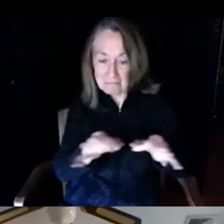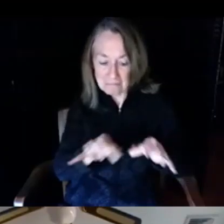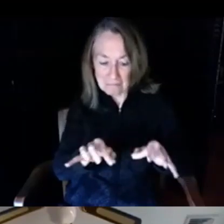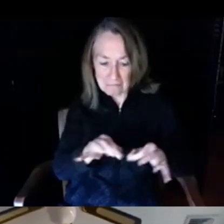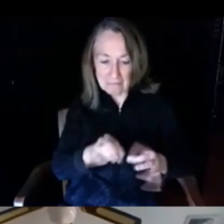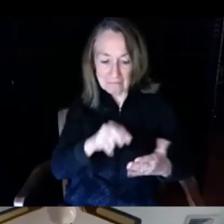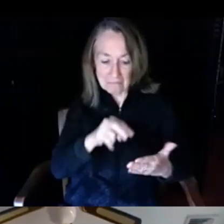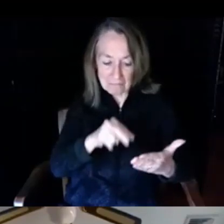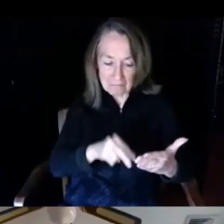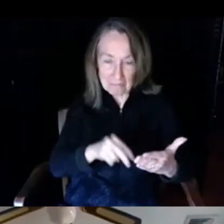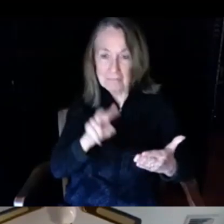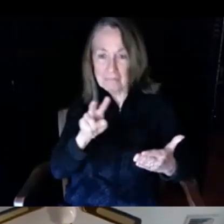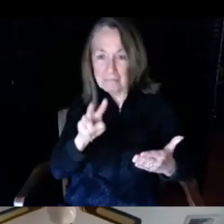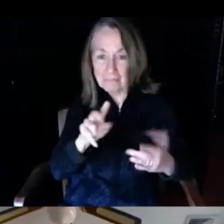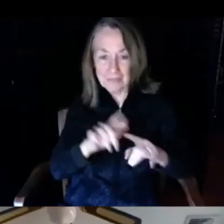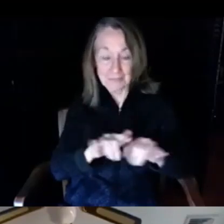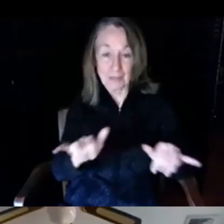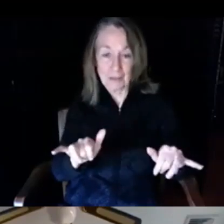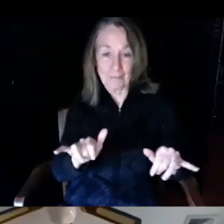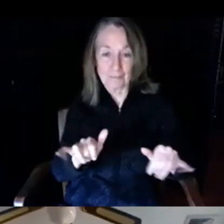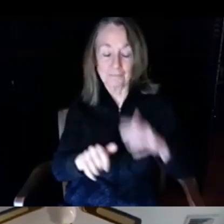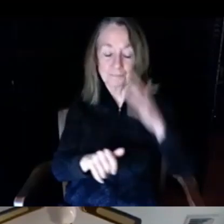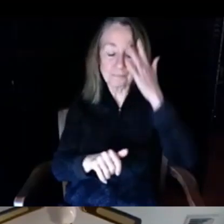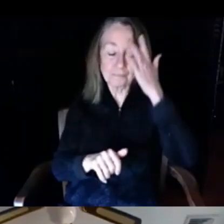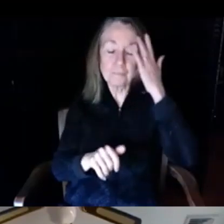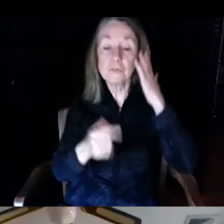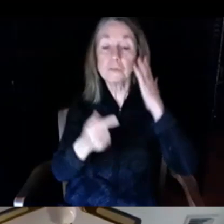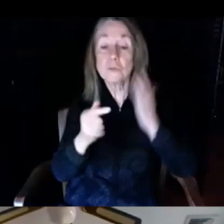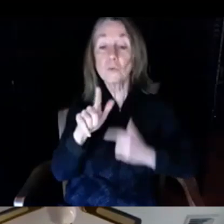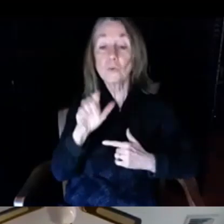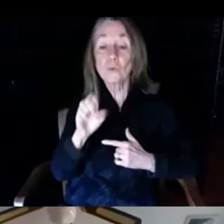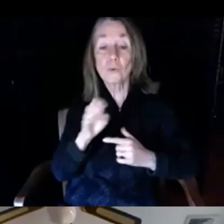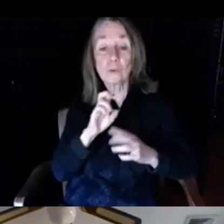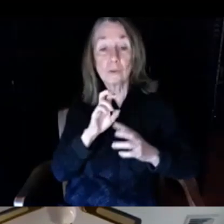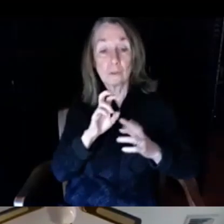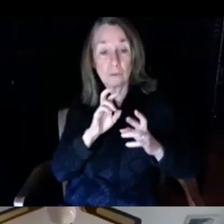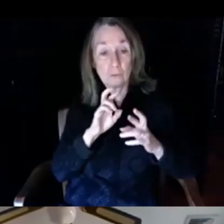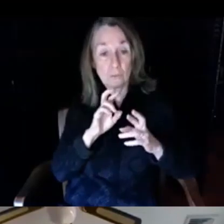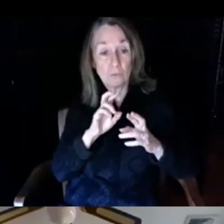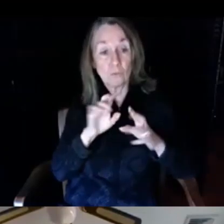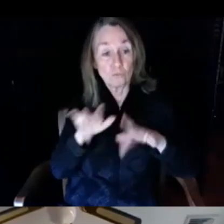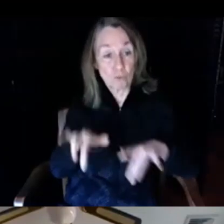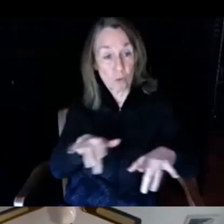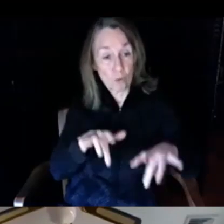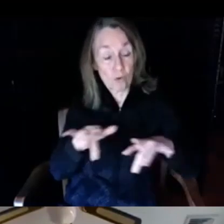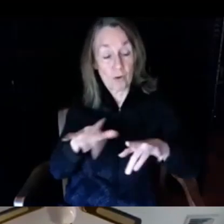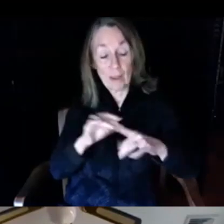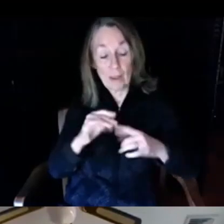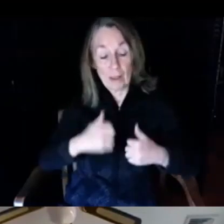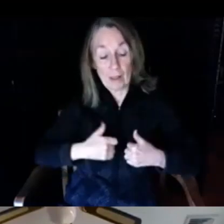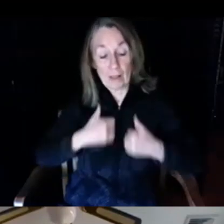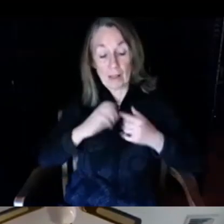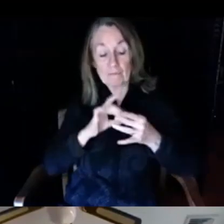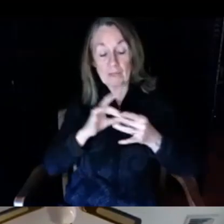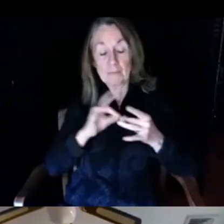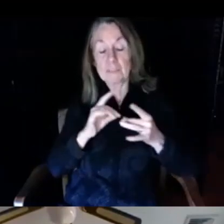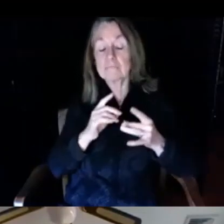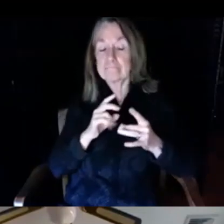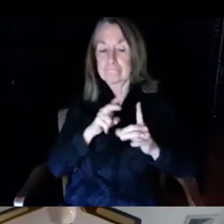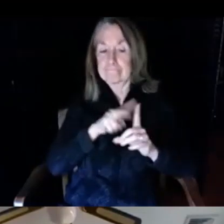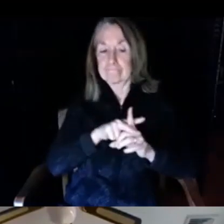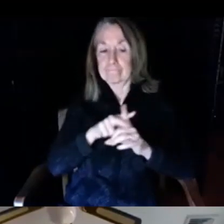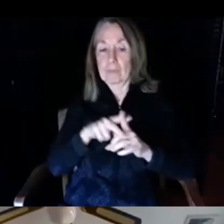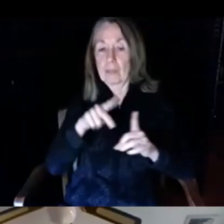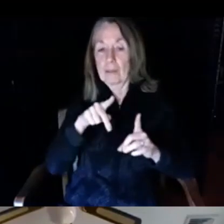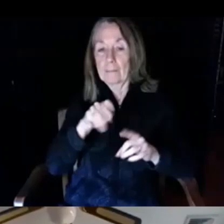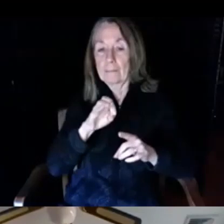everything is transcribed for you. So again, the Google Recorder and Live Captions are exclusive to the Pixel phone.